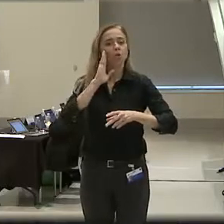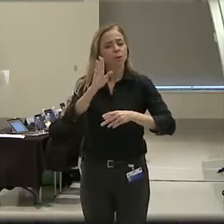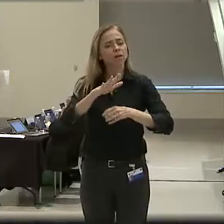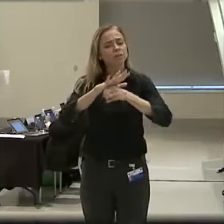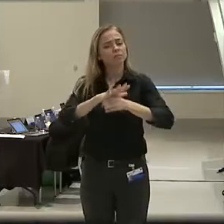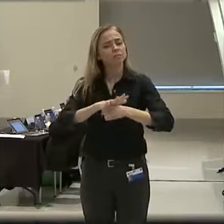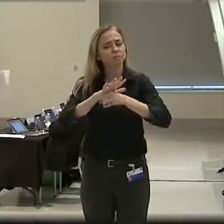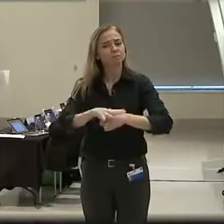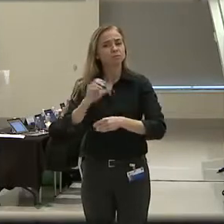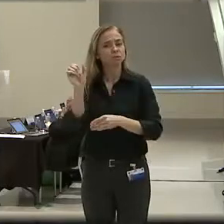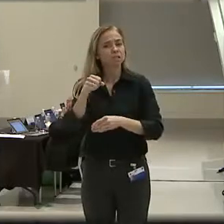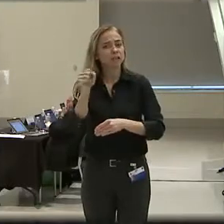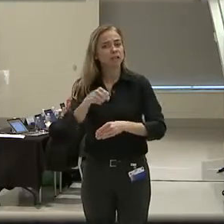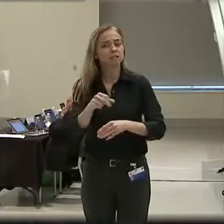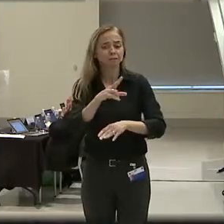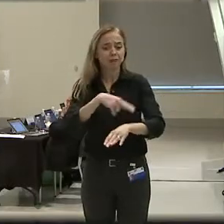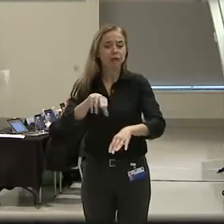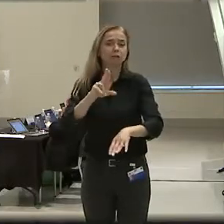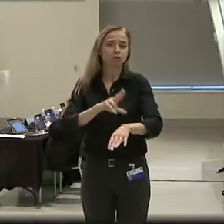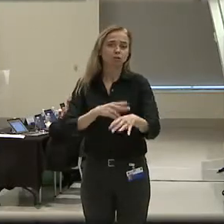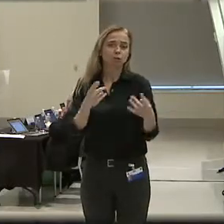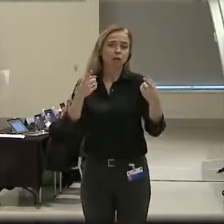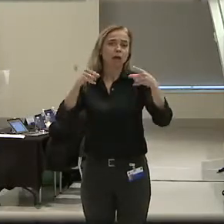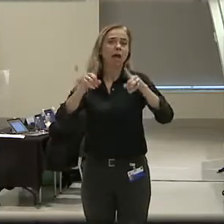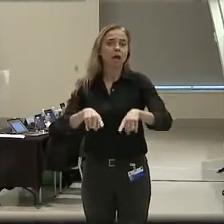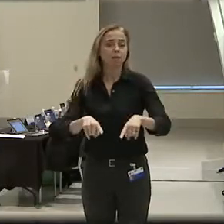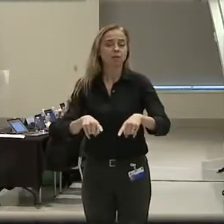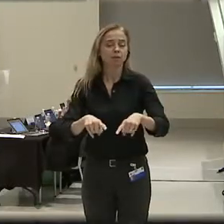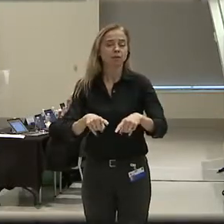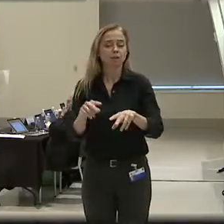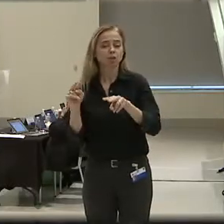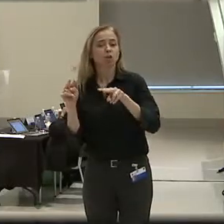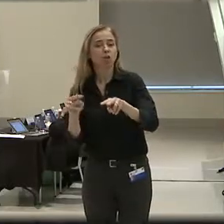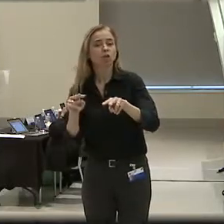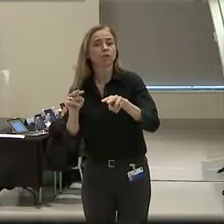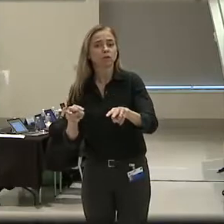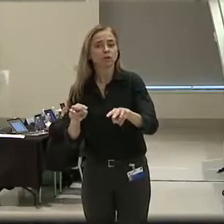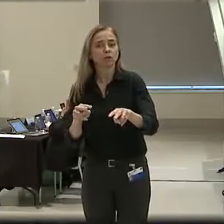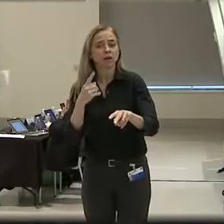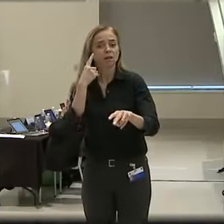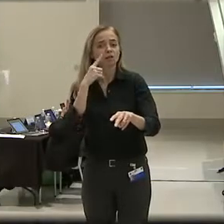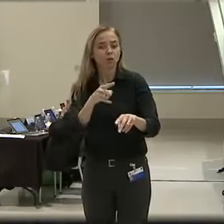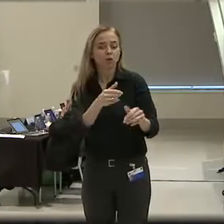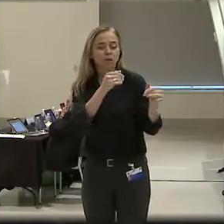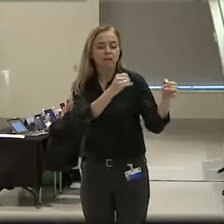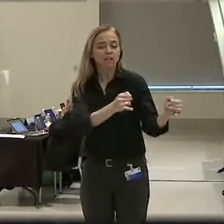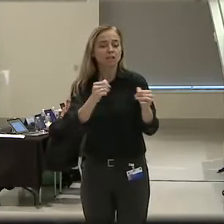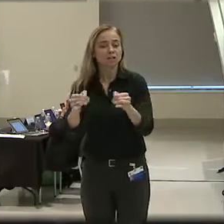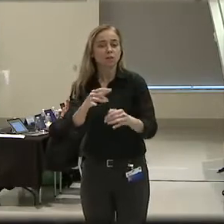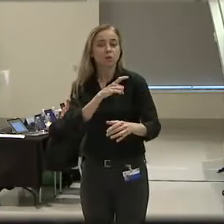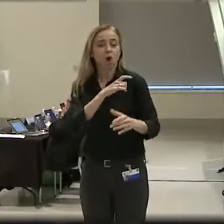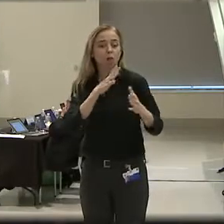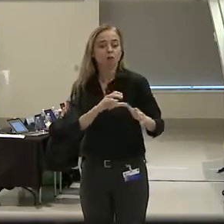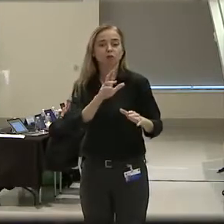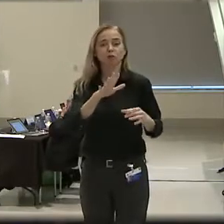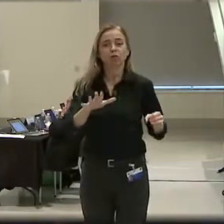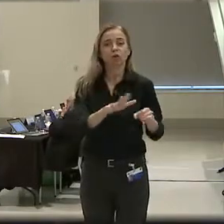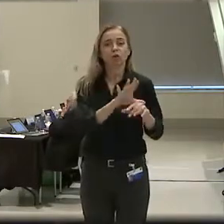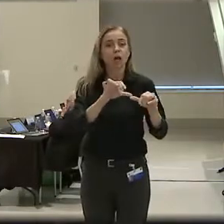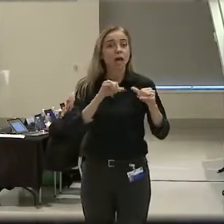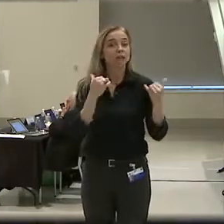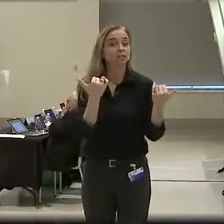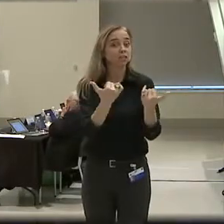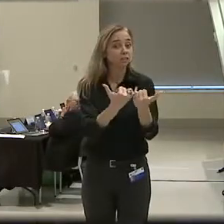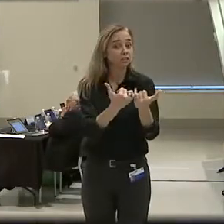there, naturally, because the role of oversight is to hold individual officers and entire agencies accountable. But